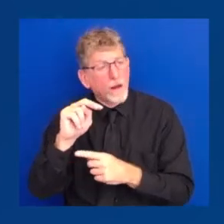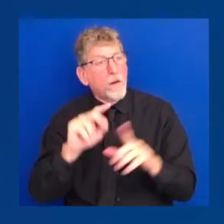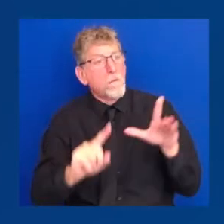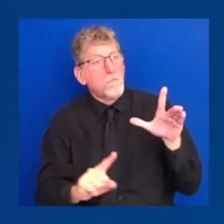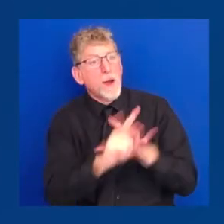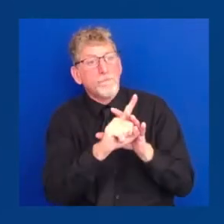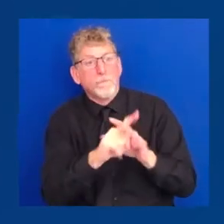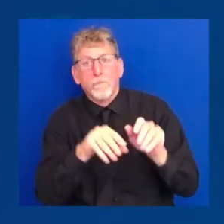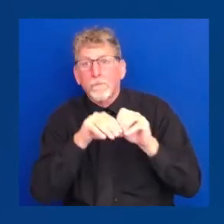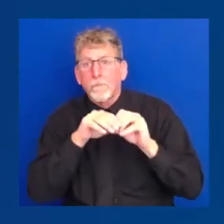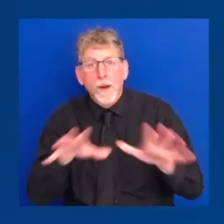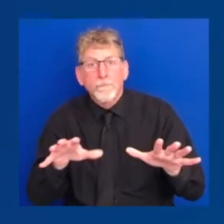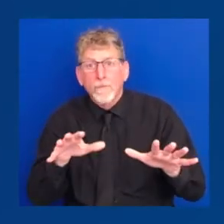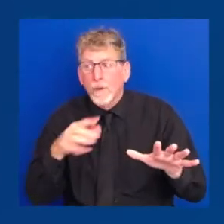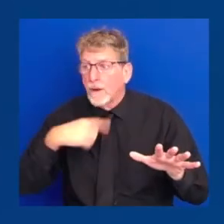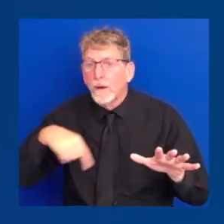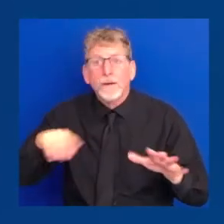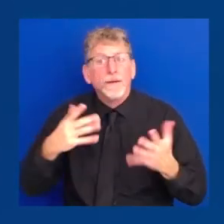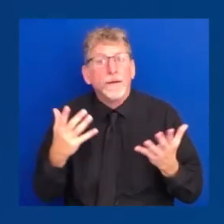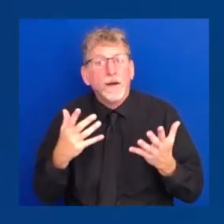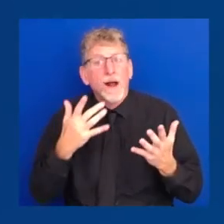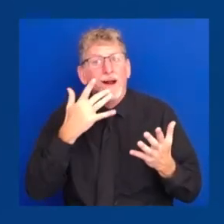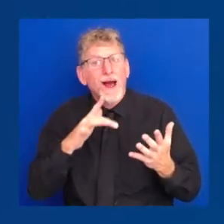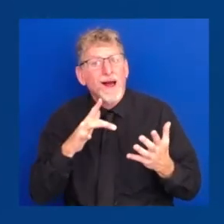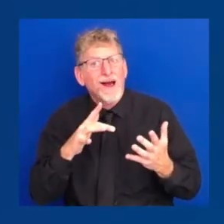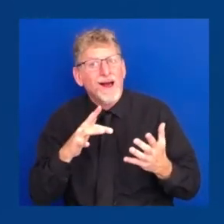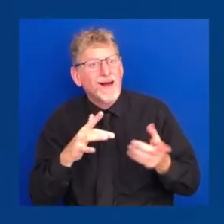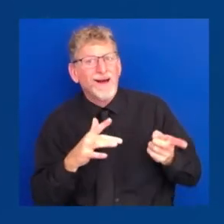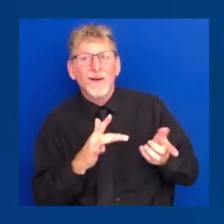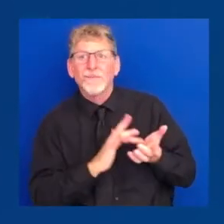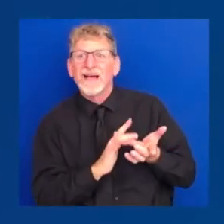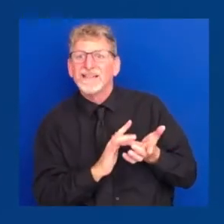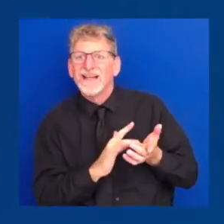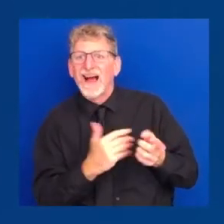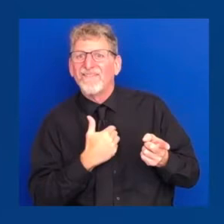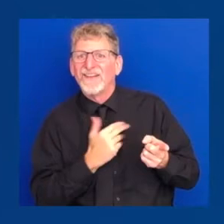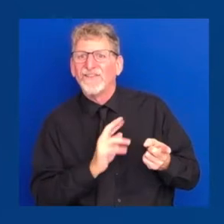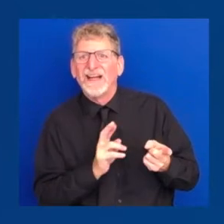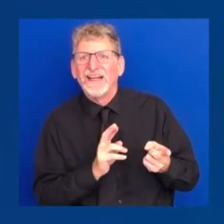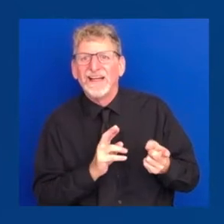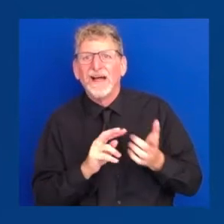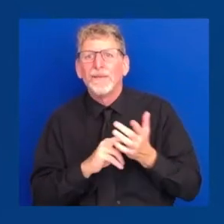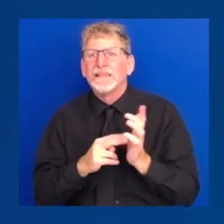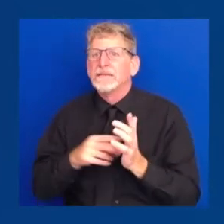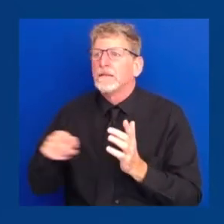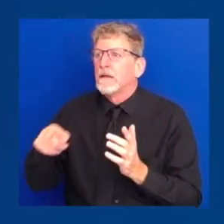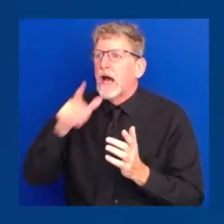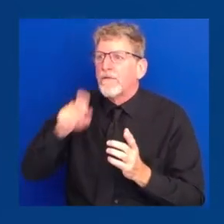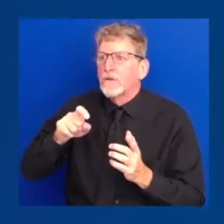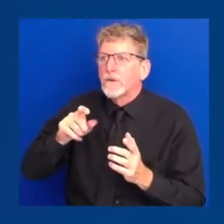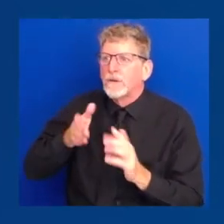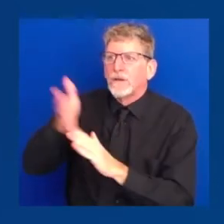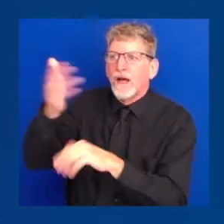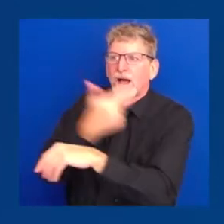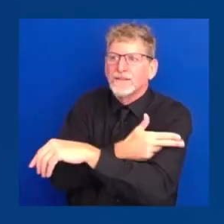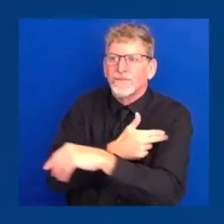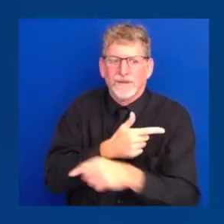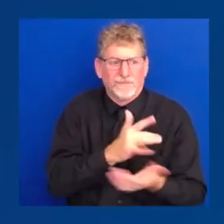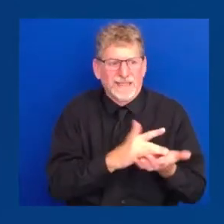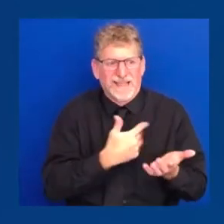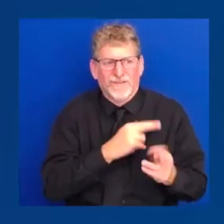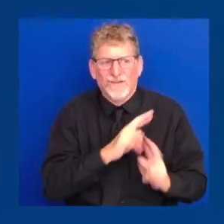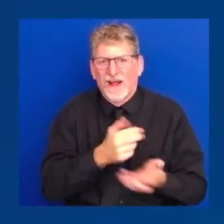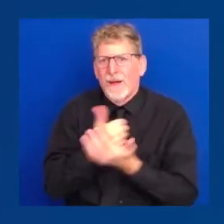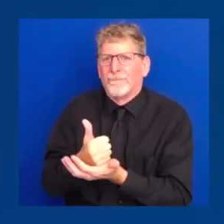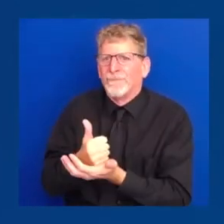hospital. The most recent of these is the Eli Lilly monoclonal antibody co-discovered by